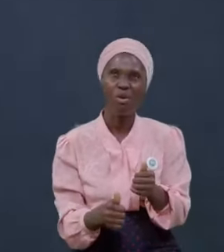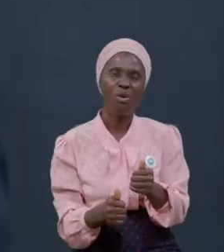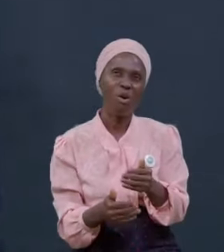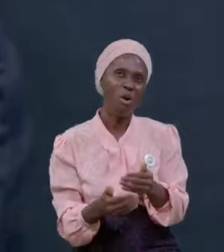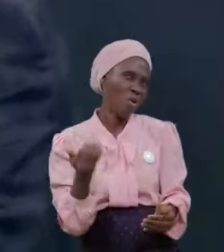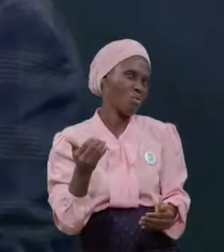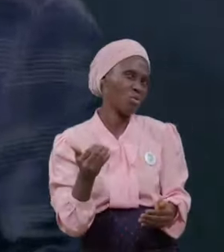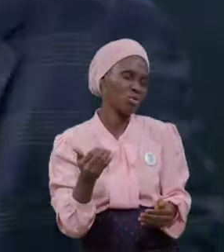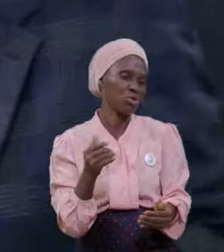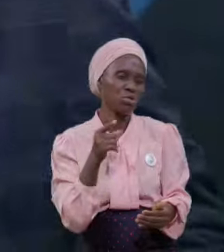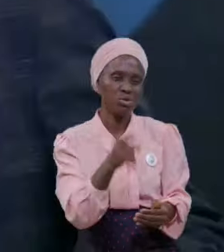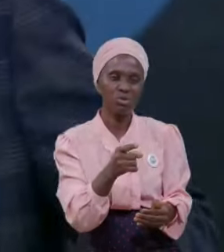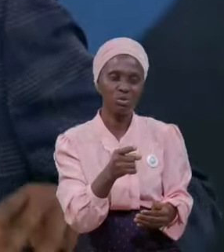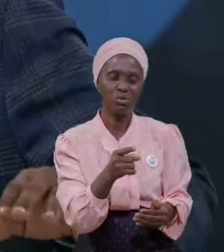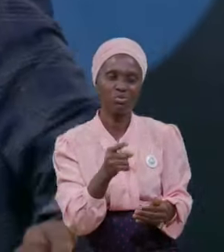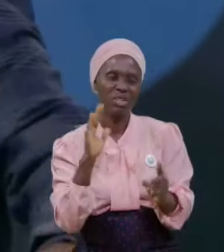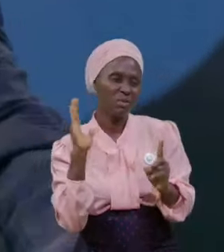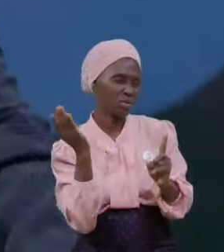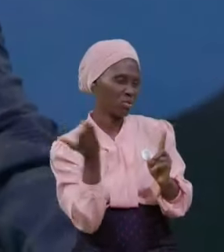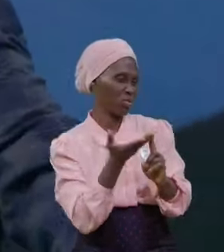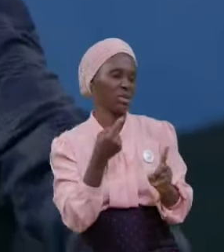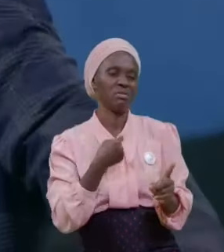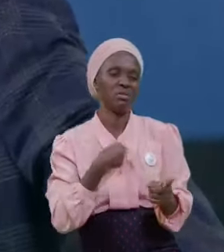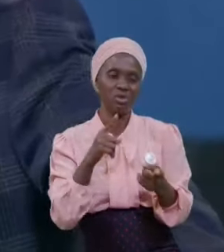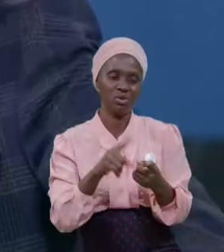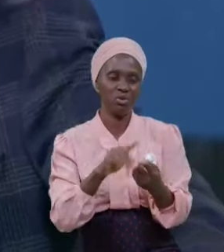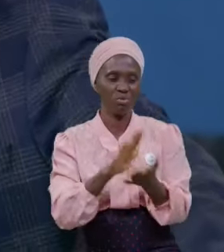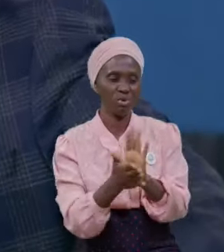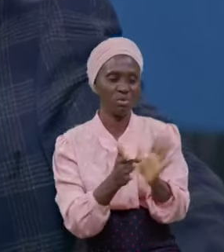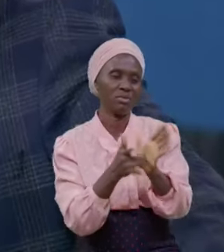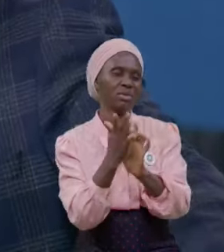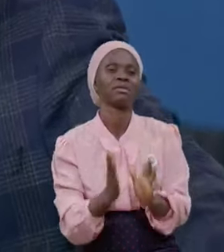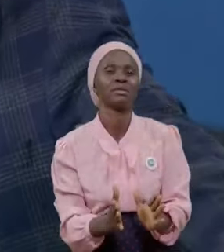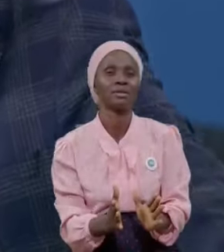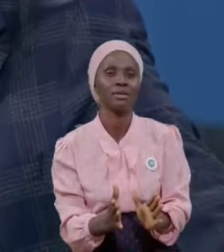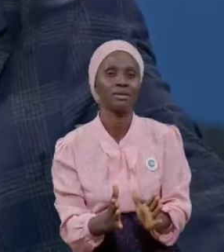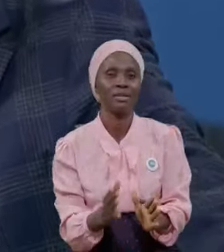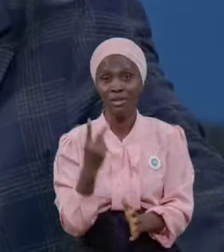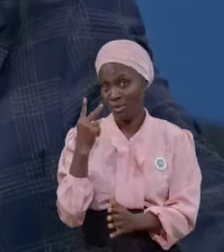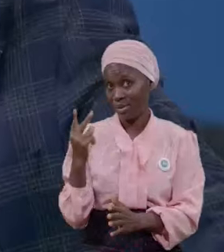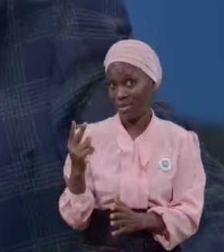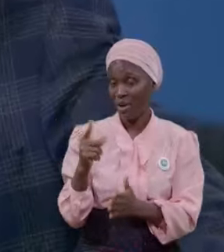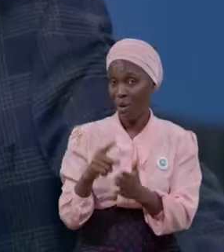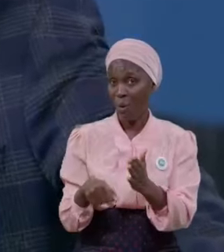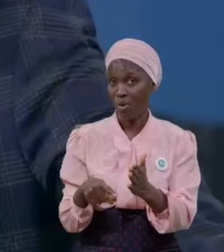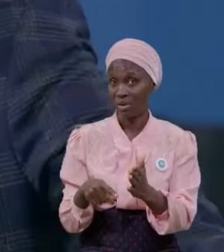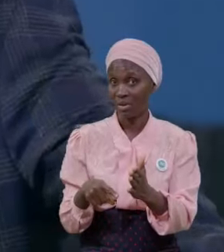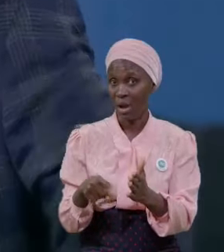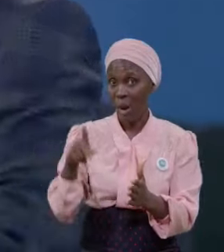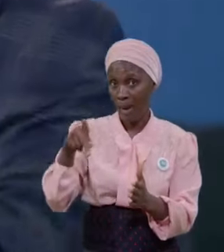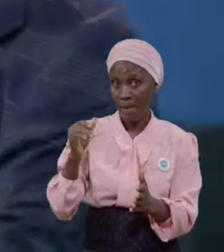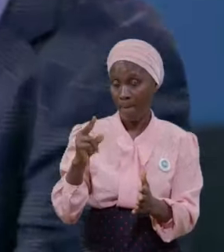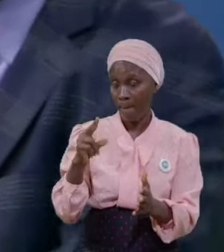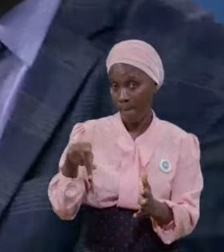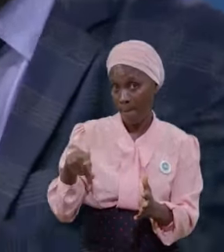be a Christian. You see what Paul had said. I know thou believest.